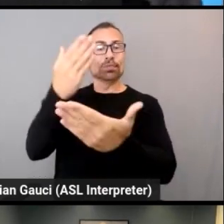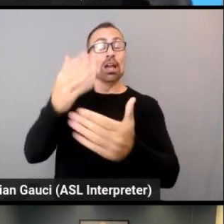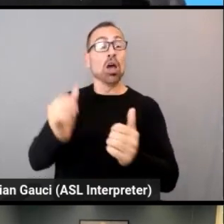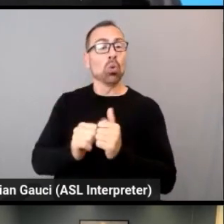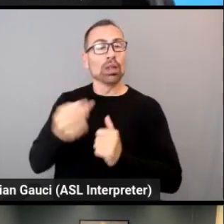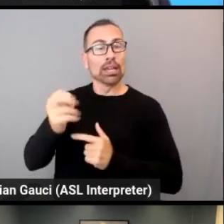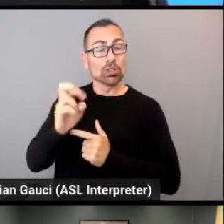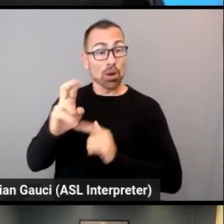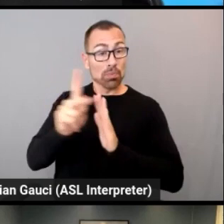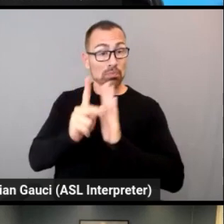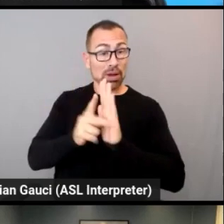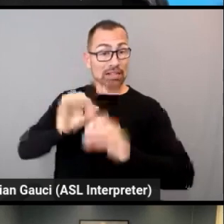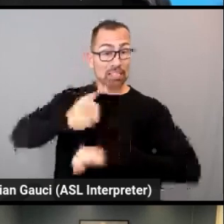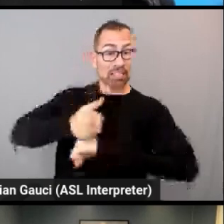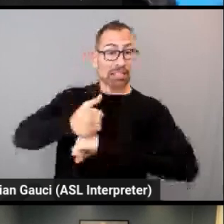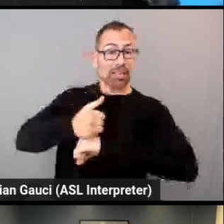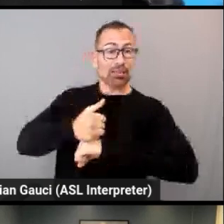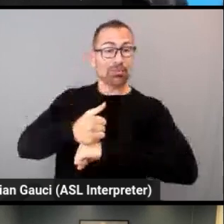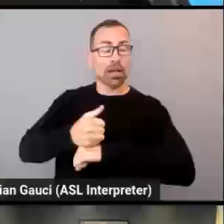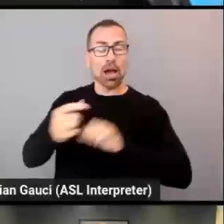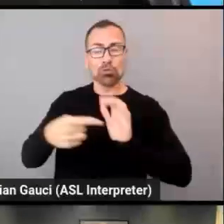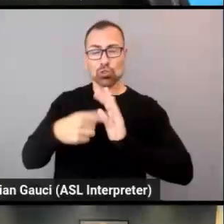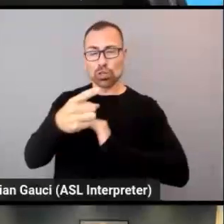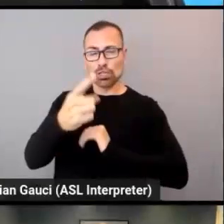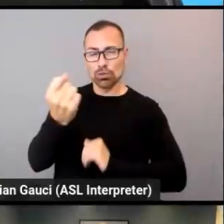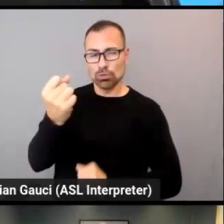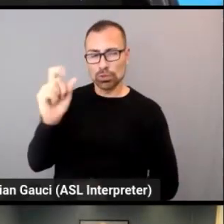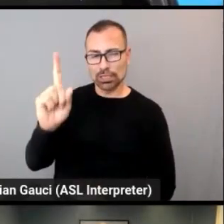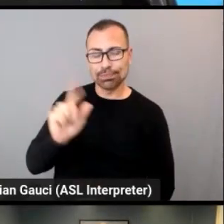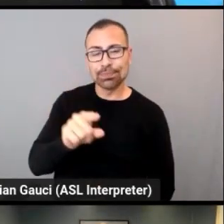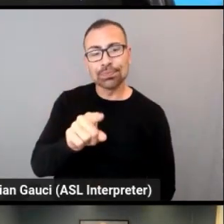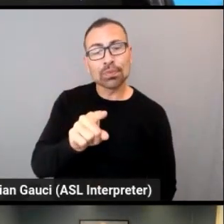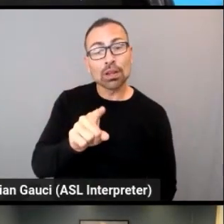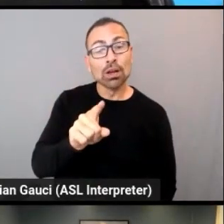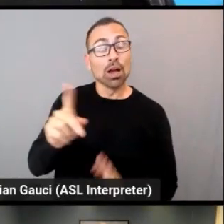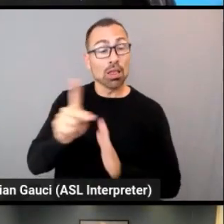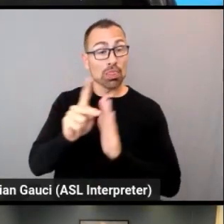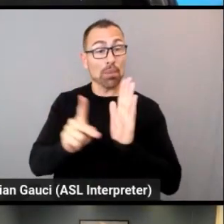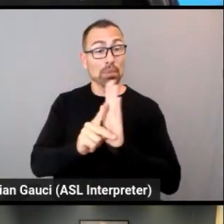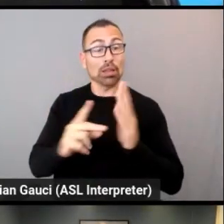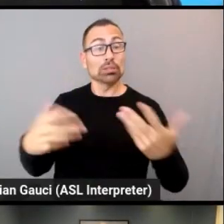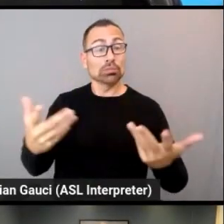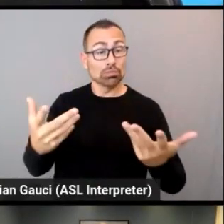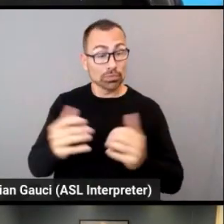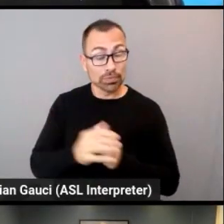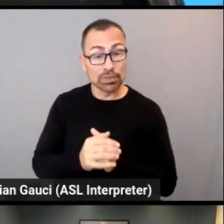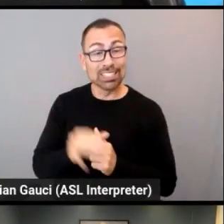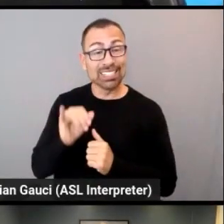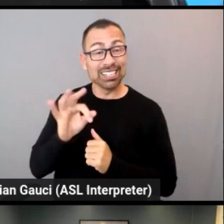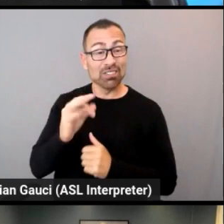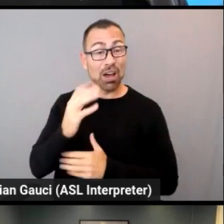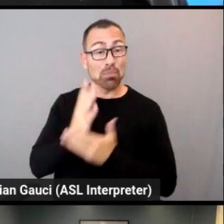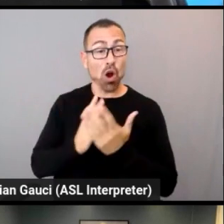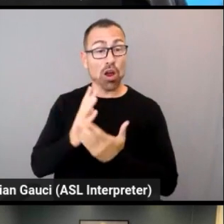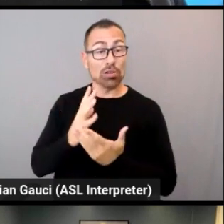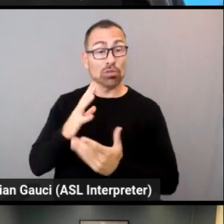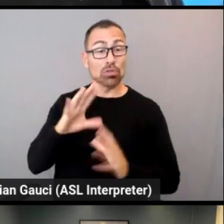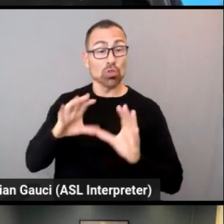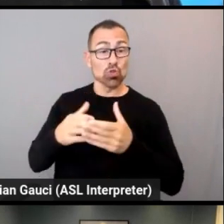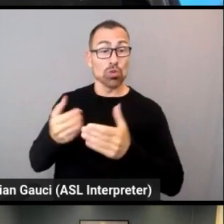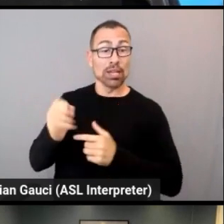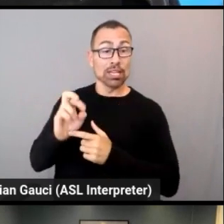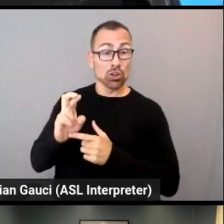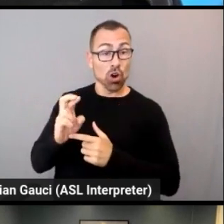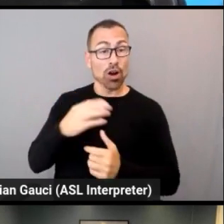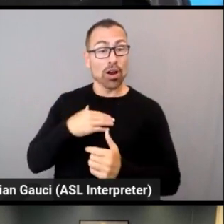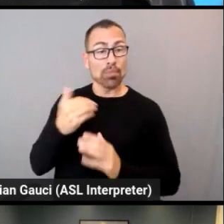policy, if I can actually get back to that screen, that policy is basically saying that if I'm part of the HR group and my email address ends